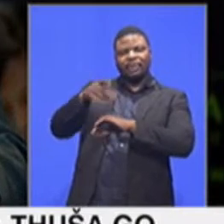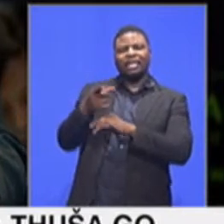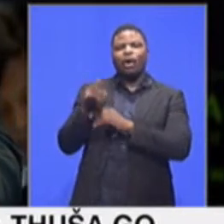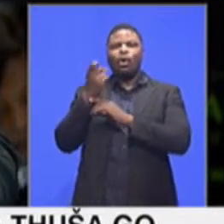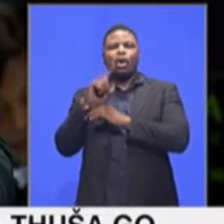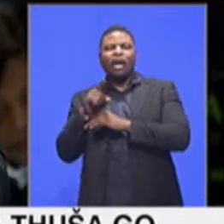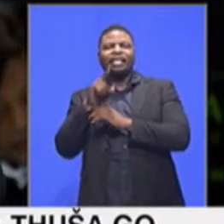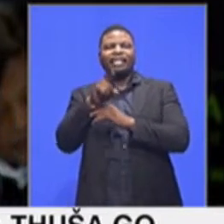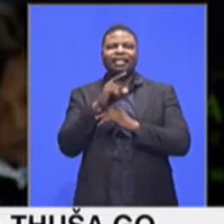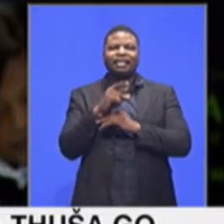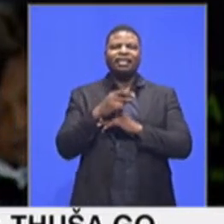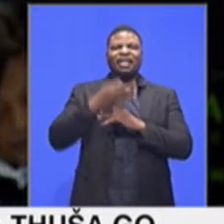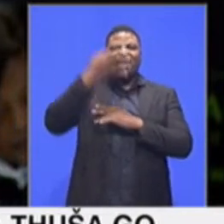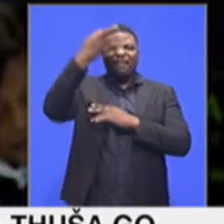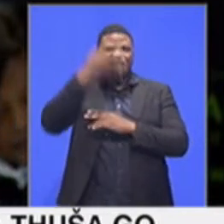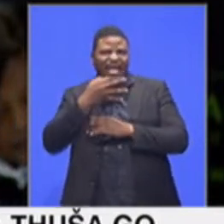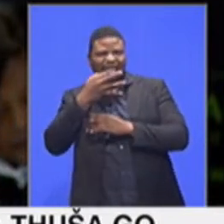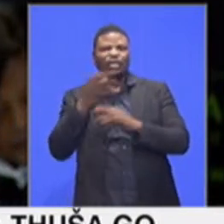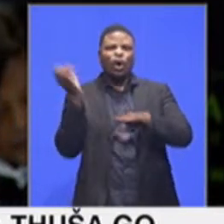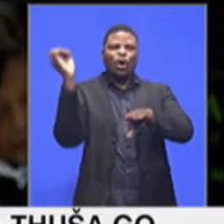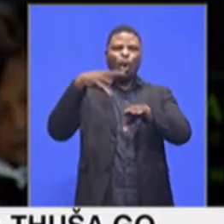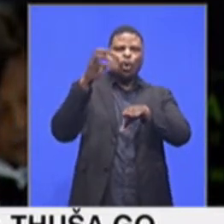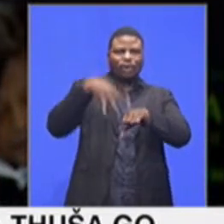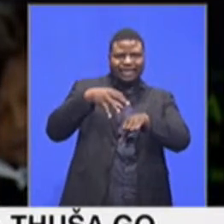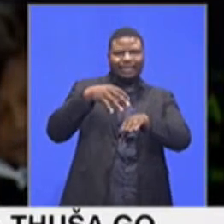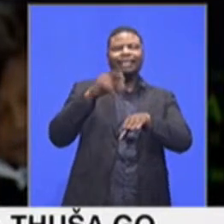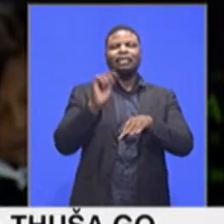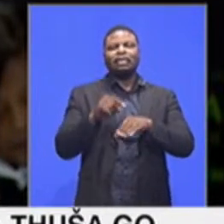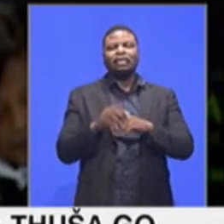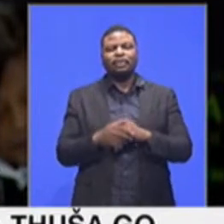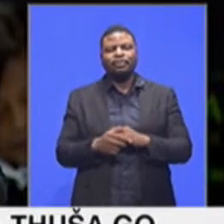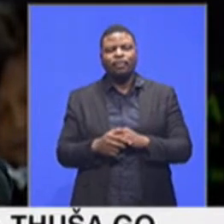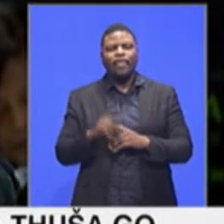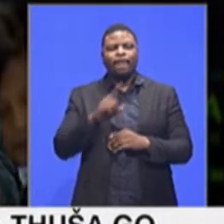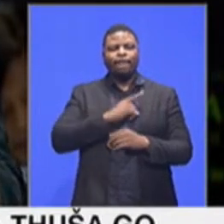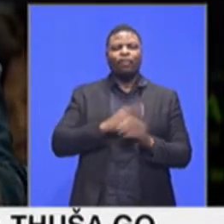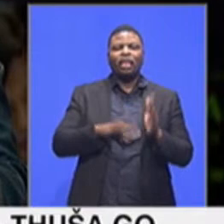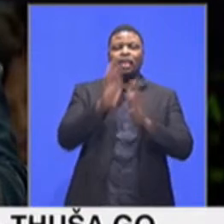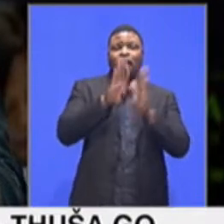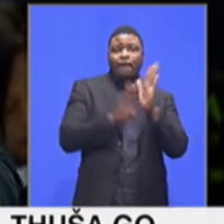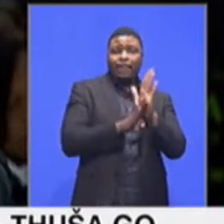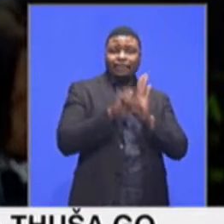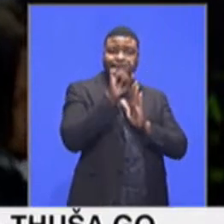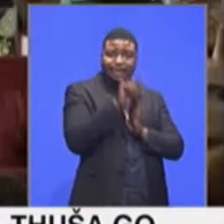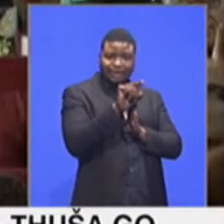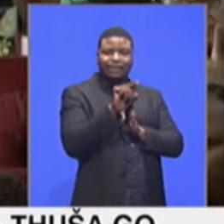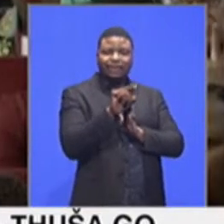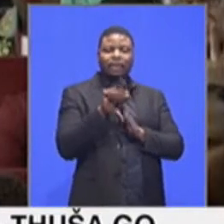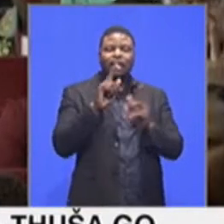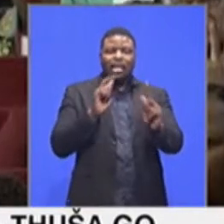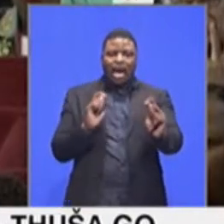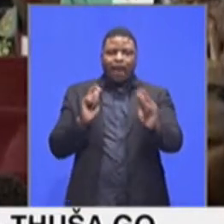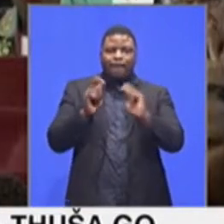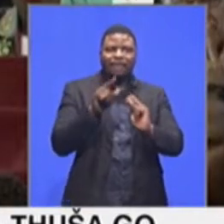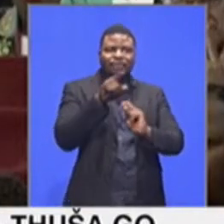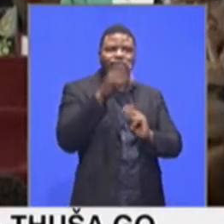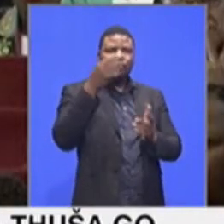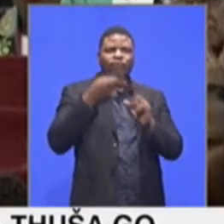front-loading. The Division of Revenue Bill is amended accordingly to give effect to that proposal.